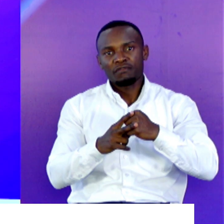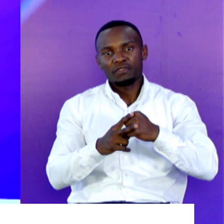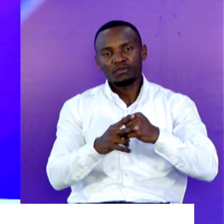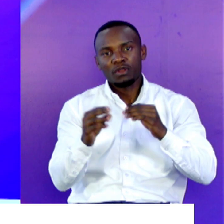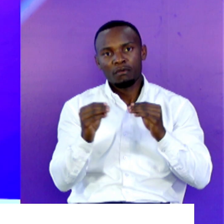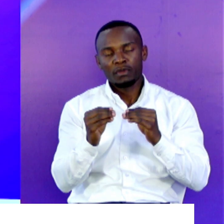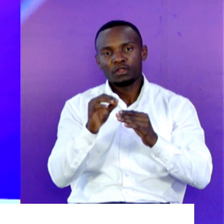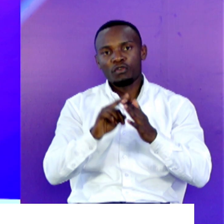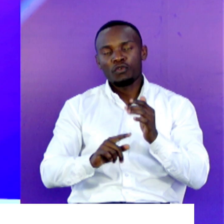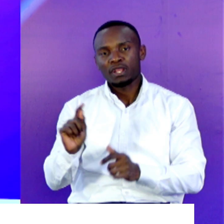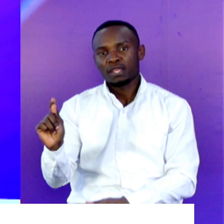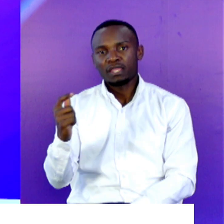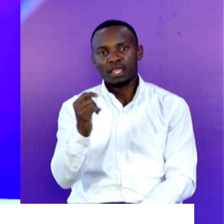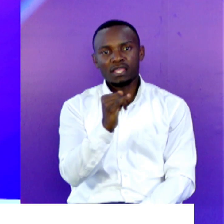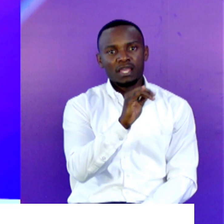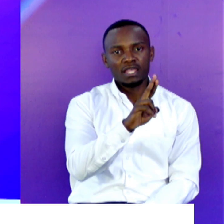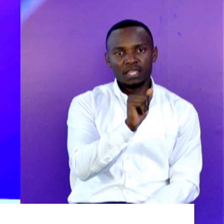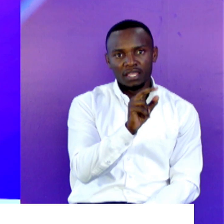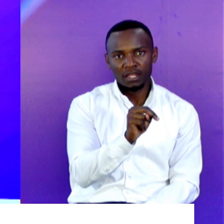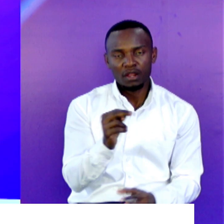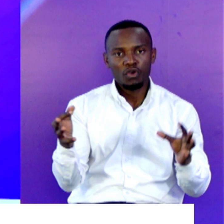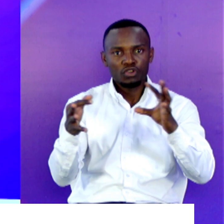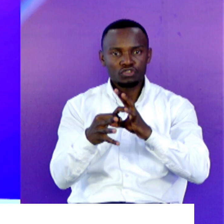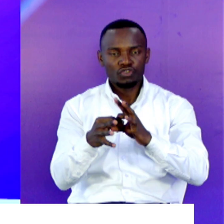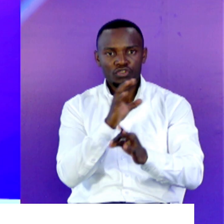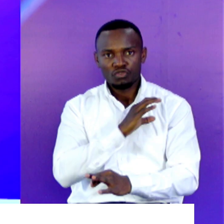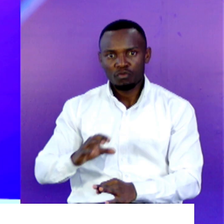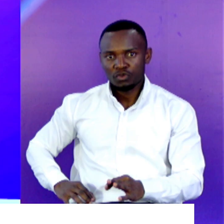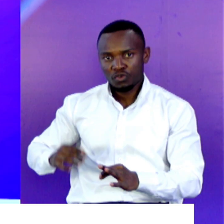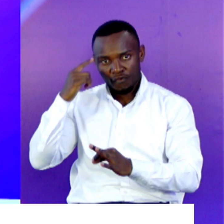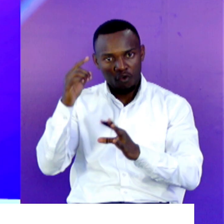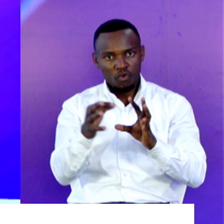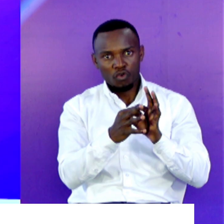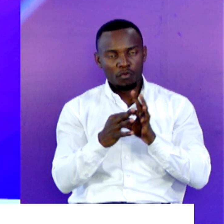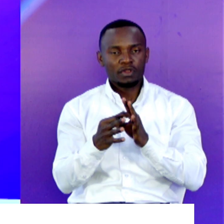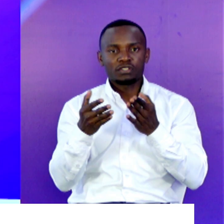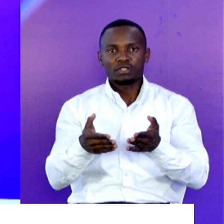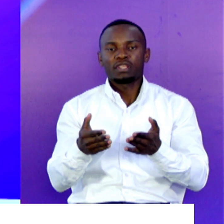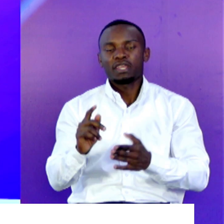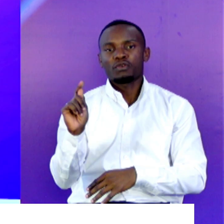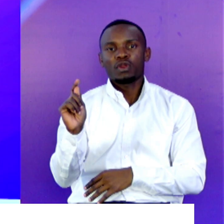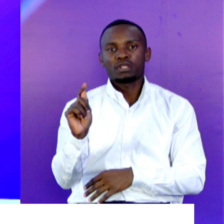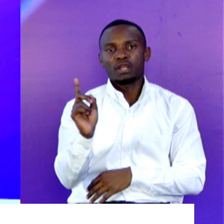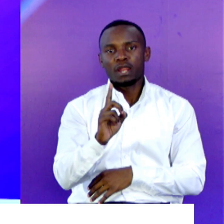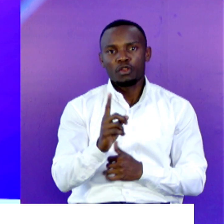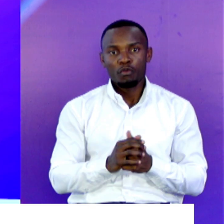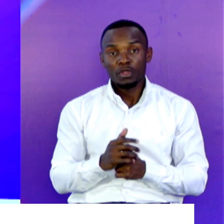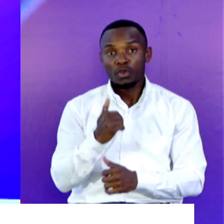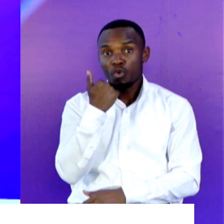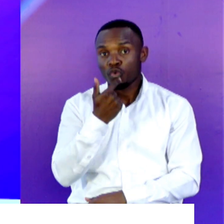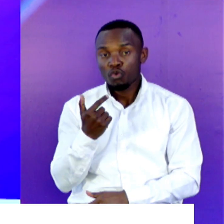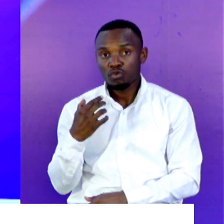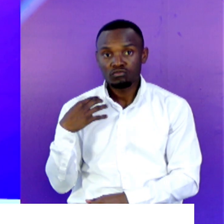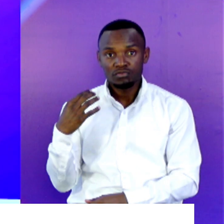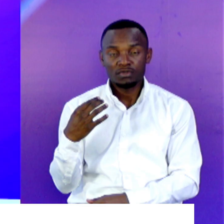Joint Commission for Cooperation held in Nairobi. The meeting was co-chaired by Kenya's